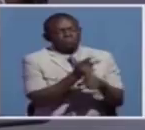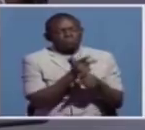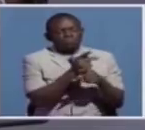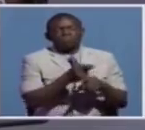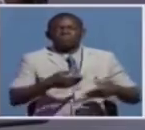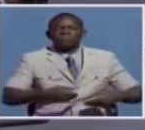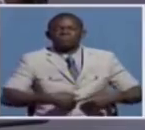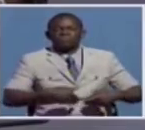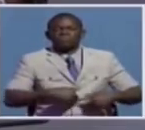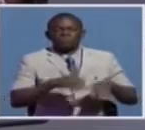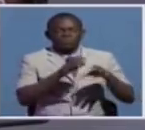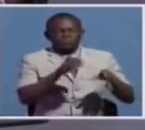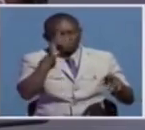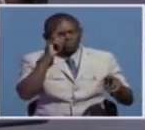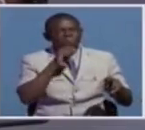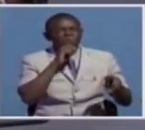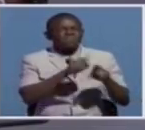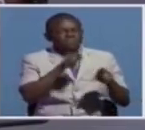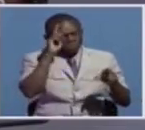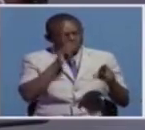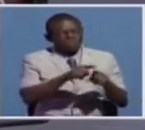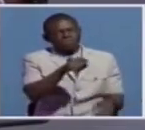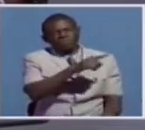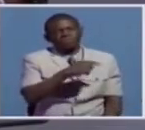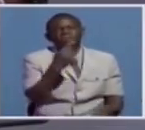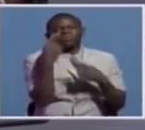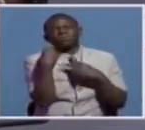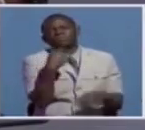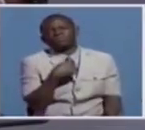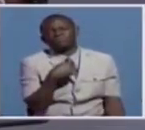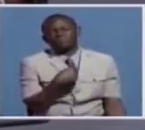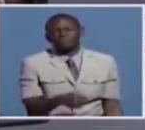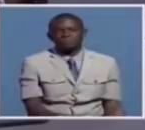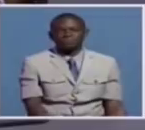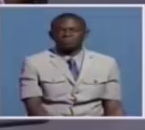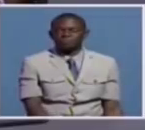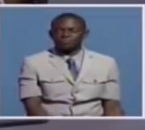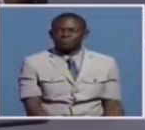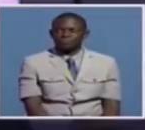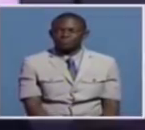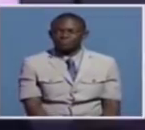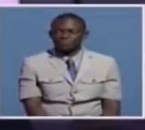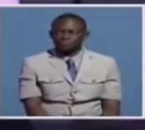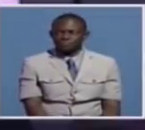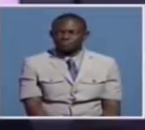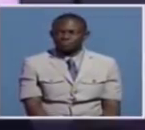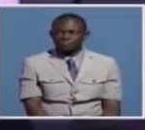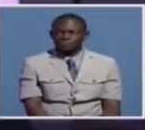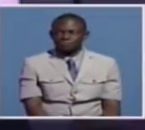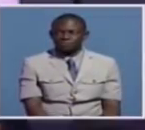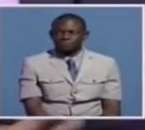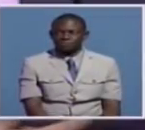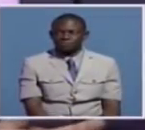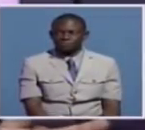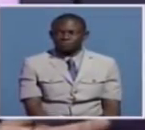after, they've had their food, and they go to bed in time. When I spoke about Dr. Kaunda's favorite son, I was probably